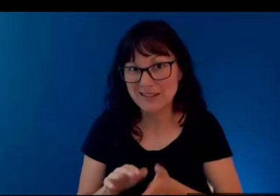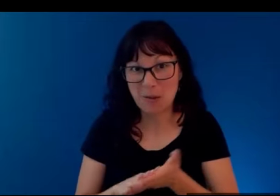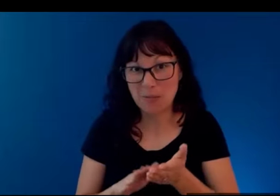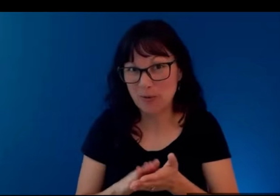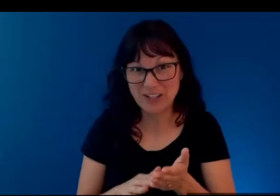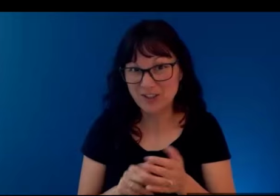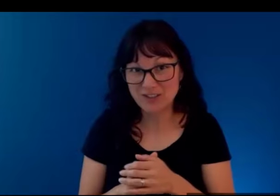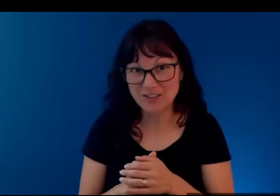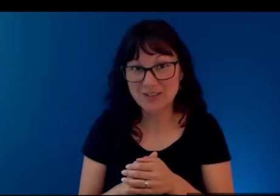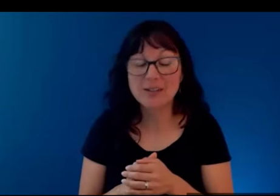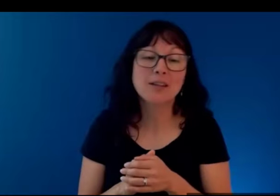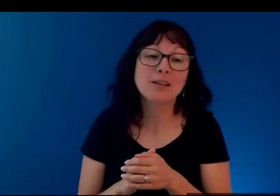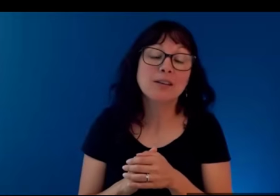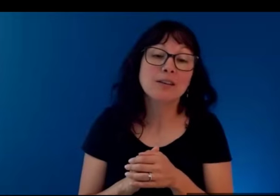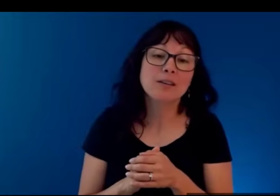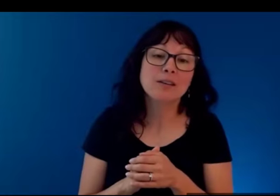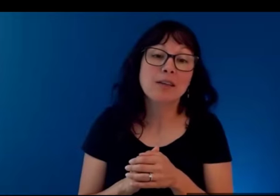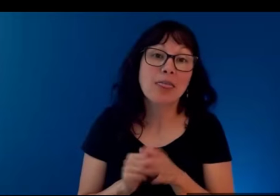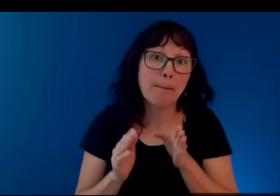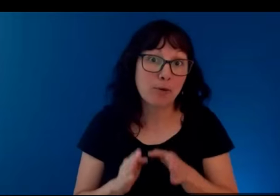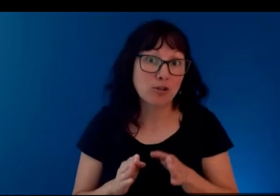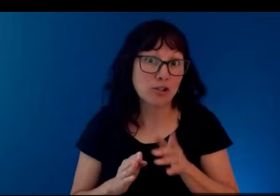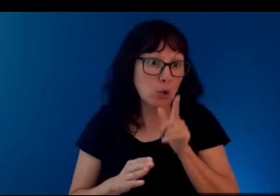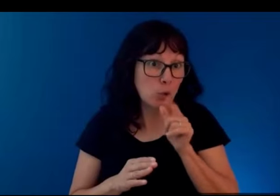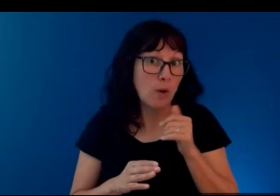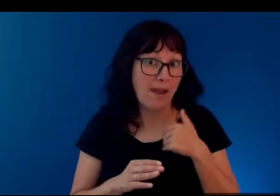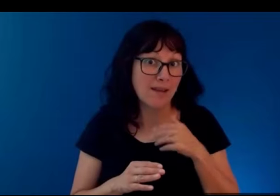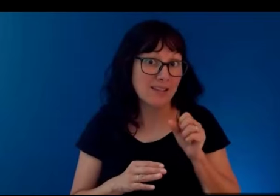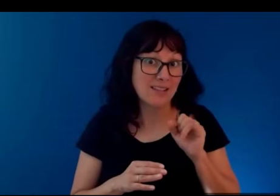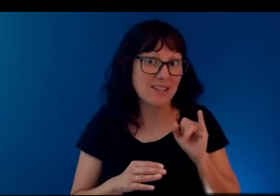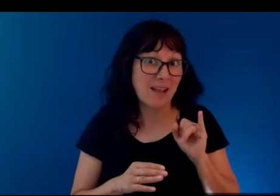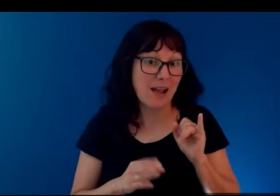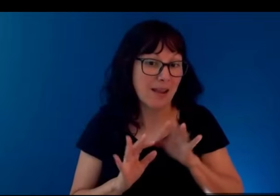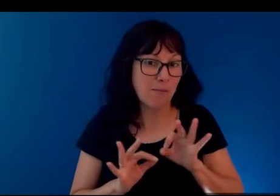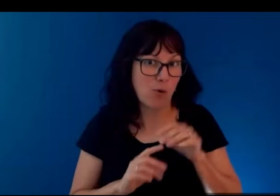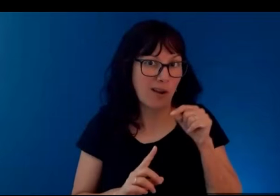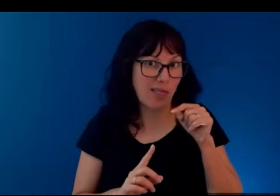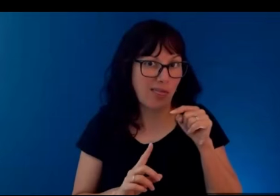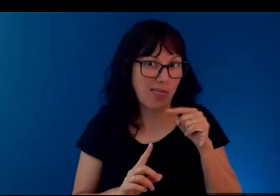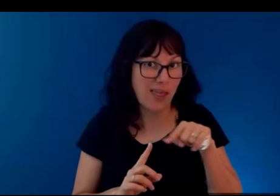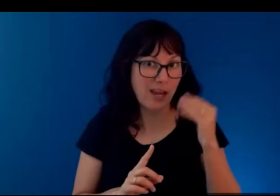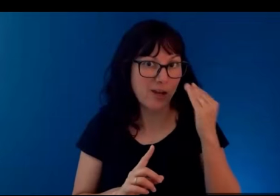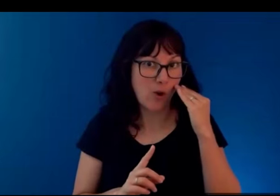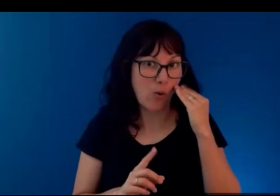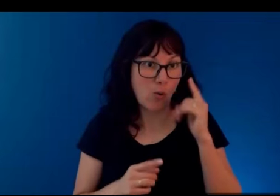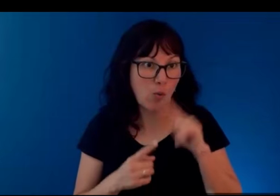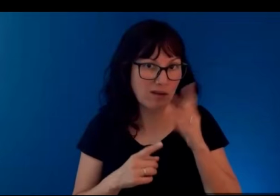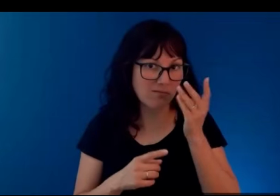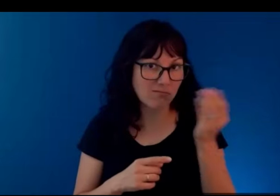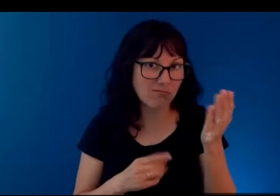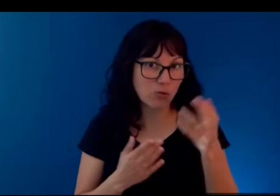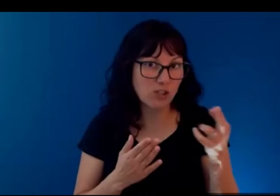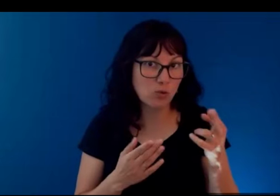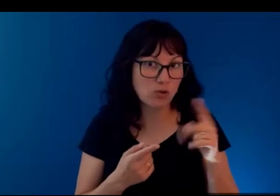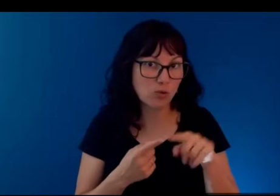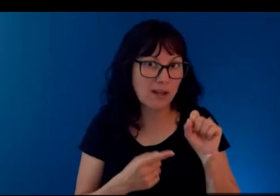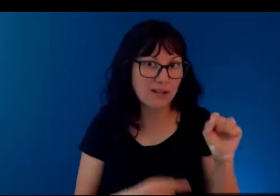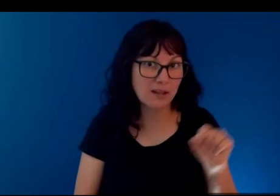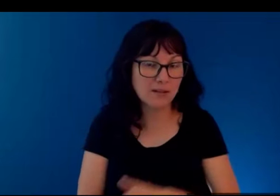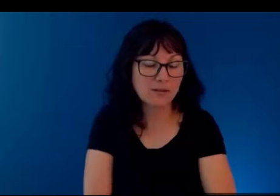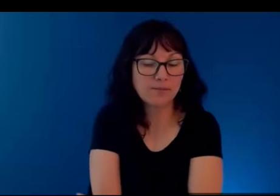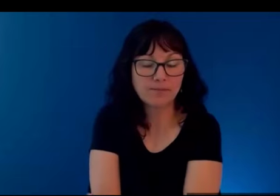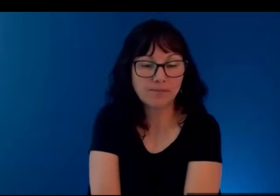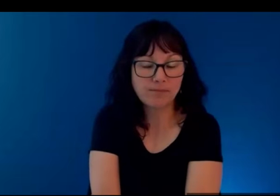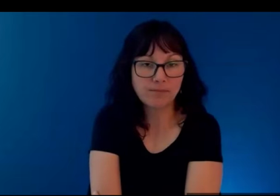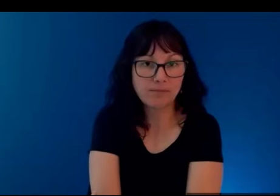It's important for the person on SSI to know when they're reporting those resources to Social Security. They have to